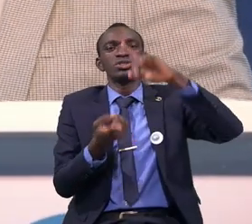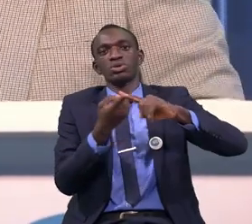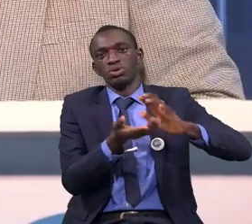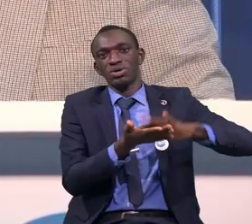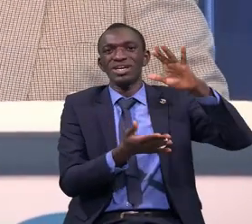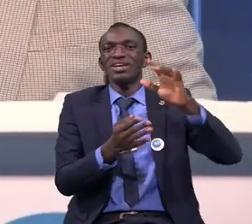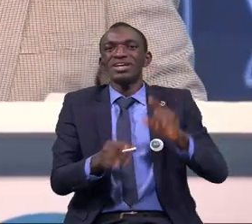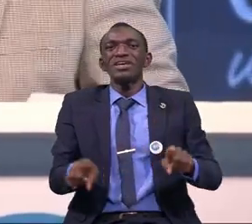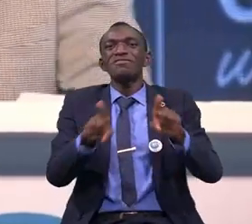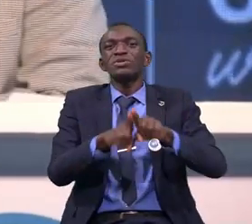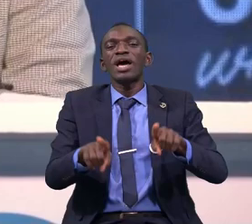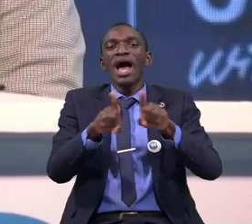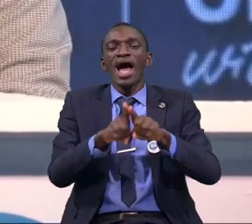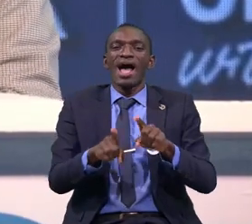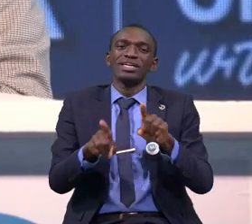Lord.